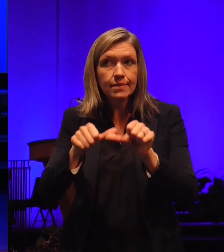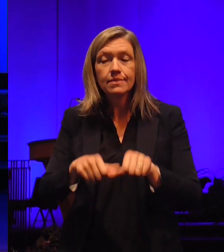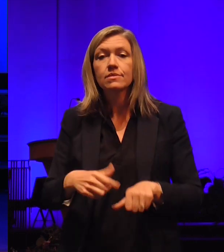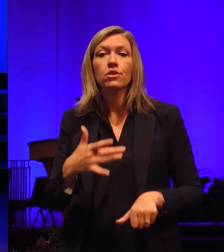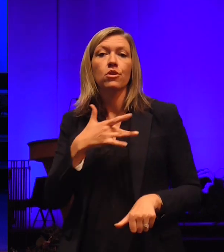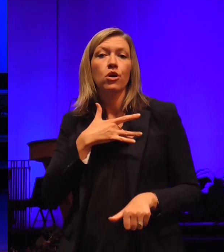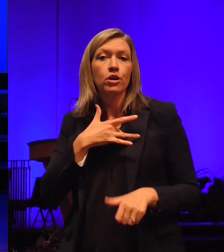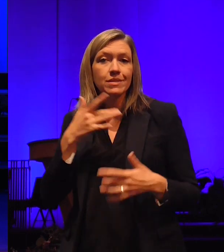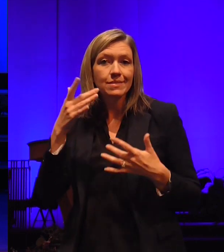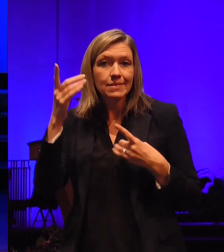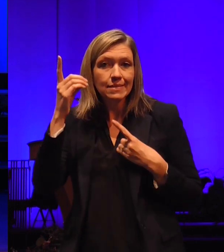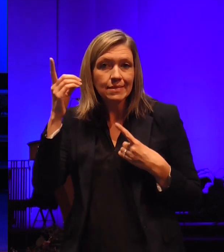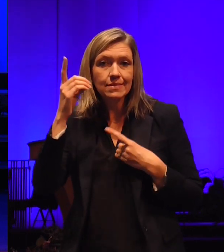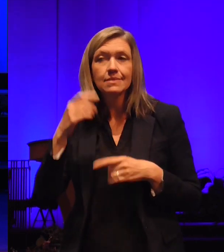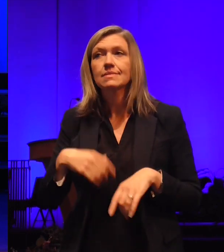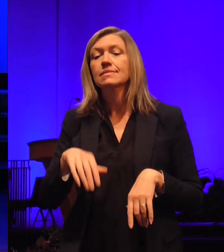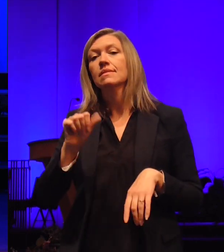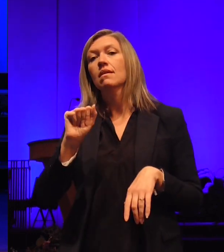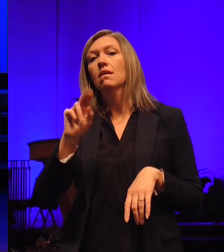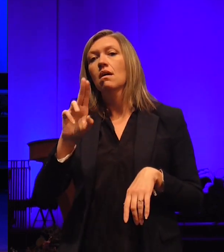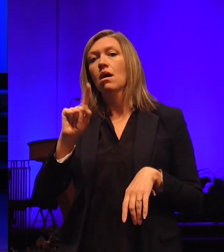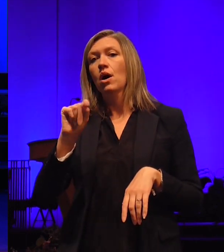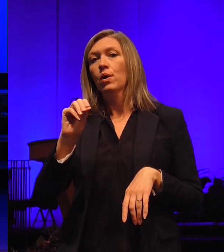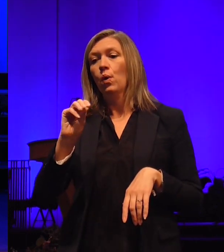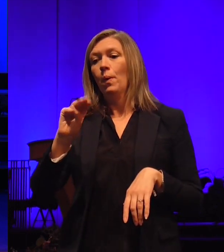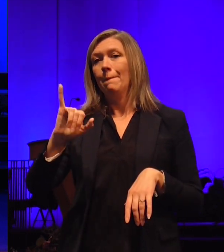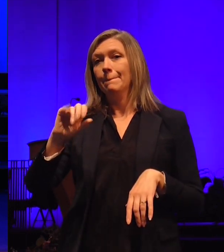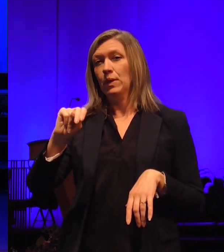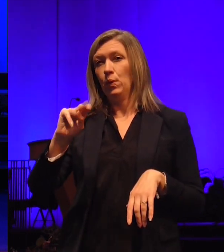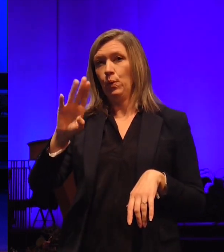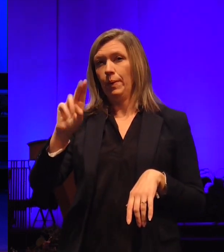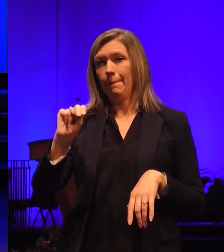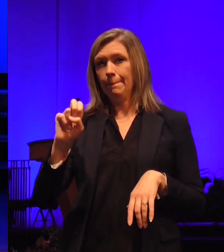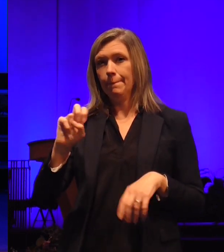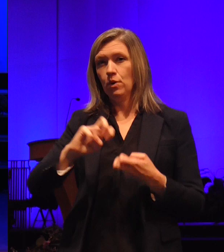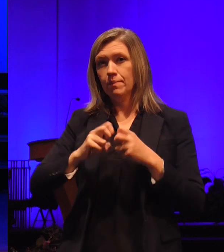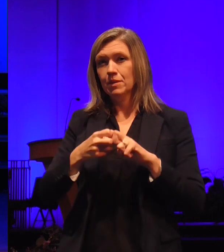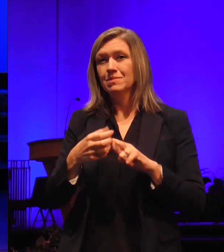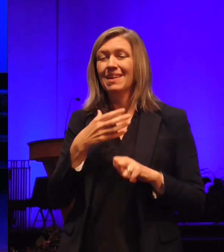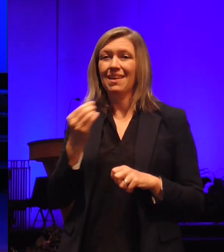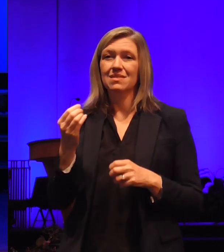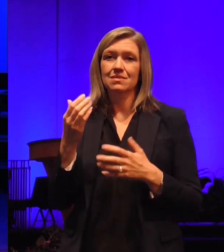heart disease, autoimmune problems, and despair.